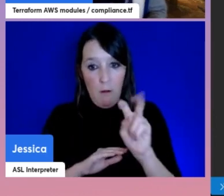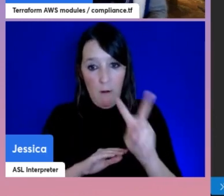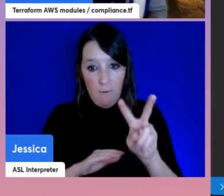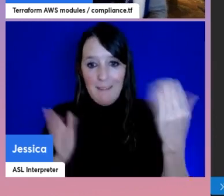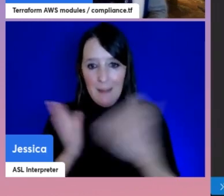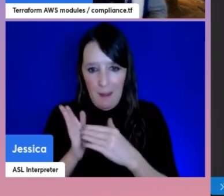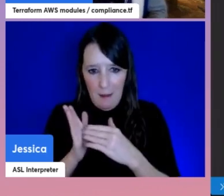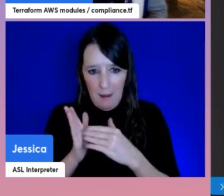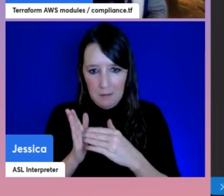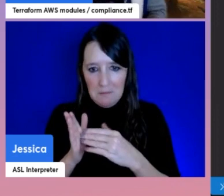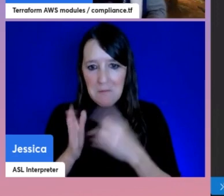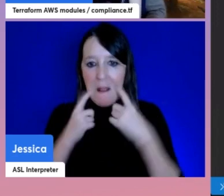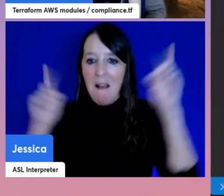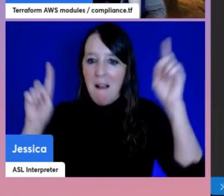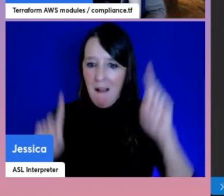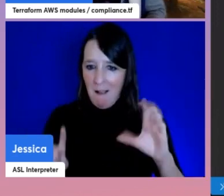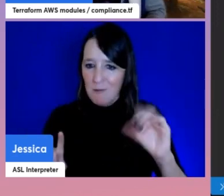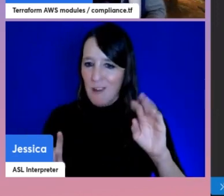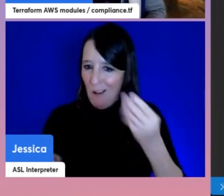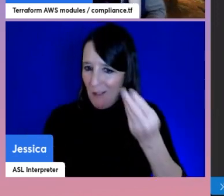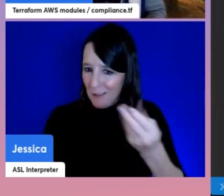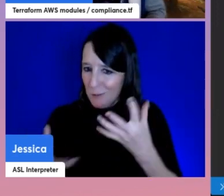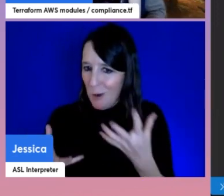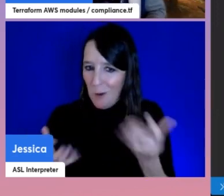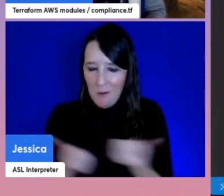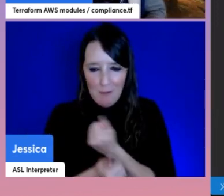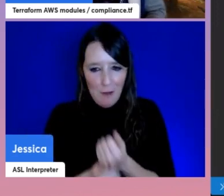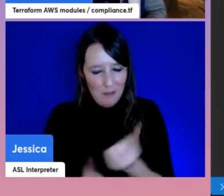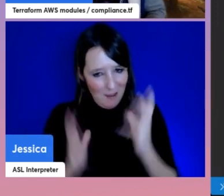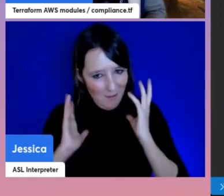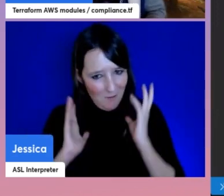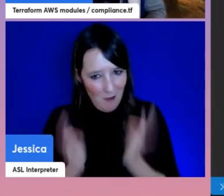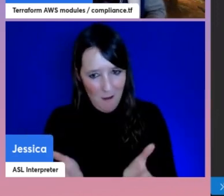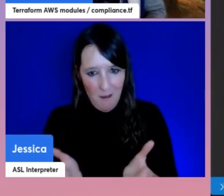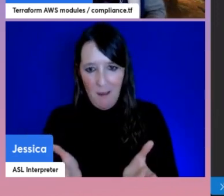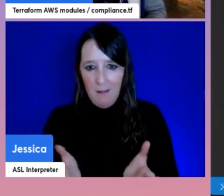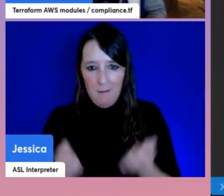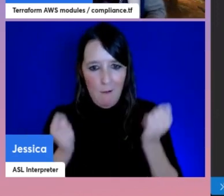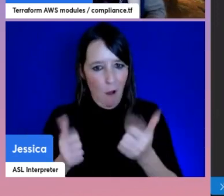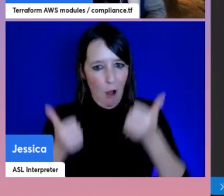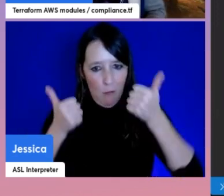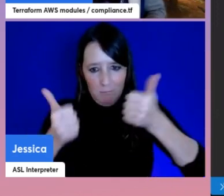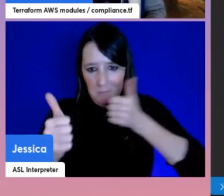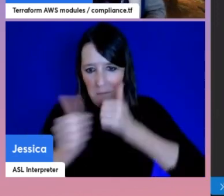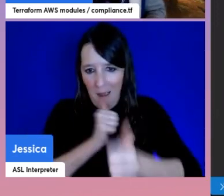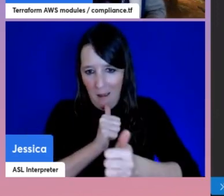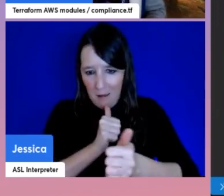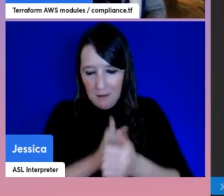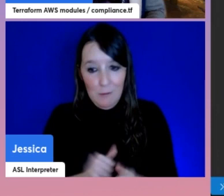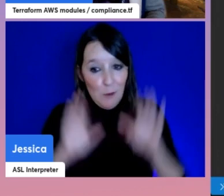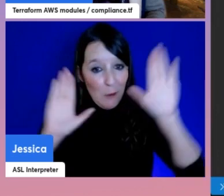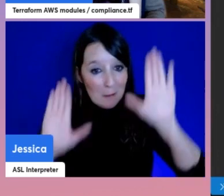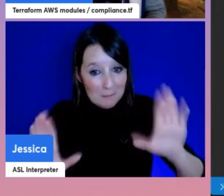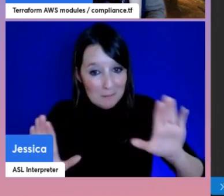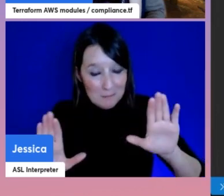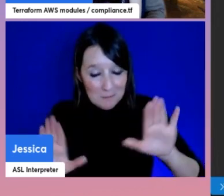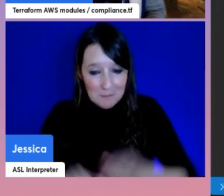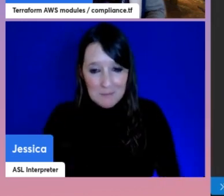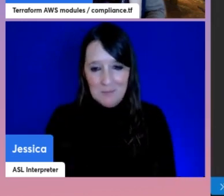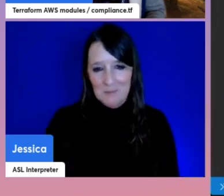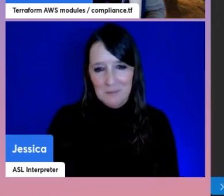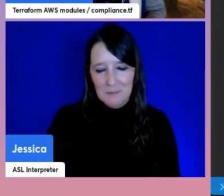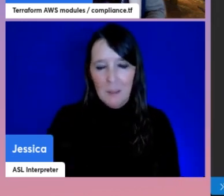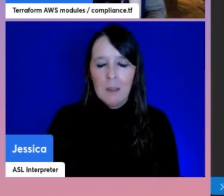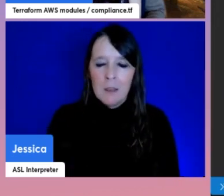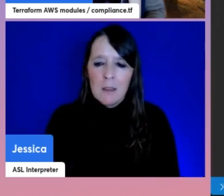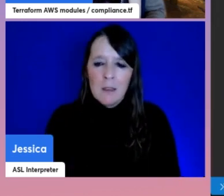now checkoff should say that everything is fine, all checks passed. Great. So as you can imagine,